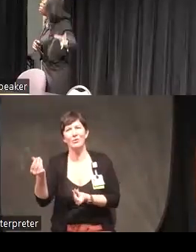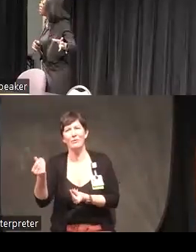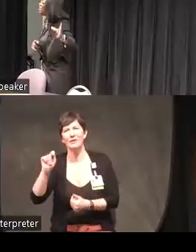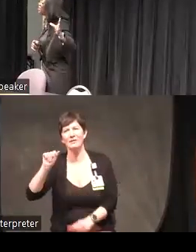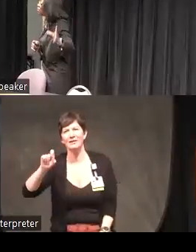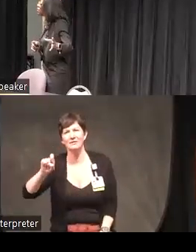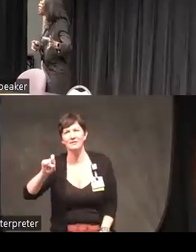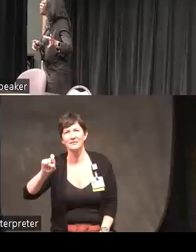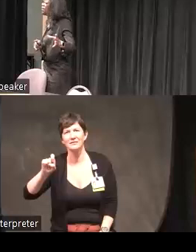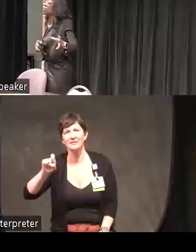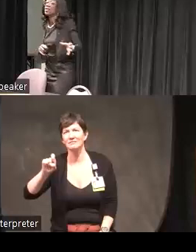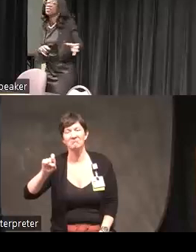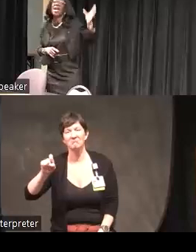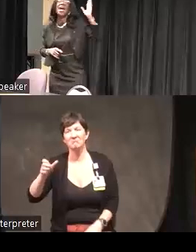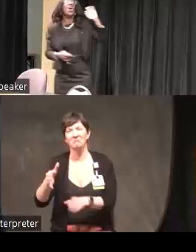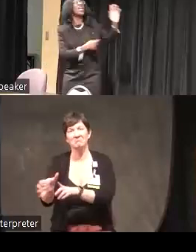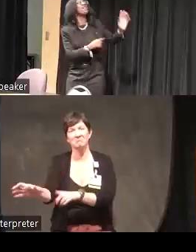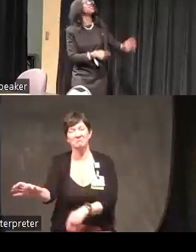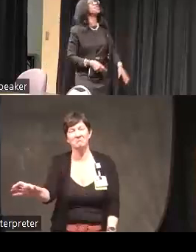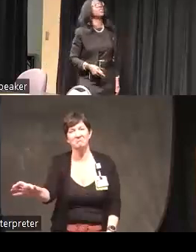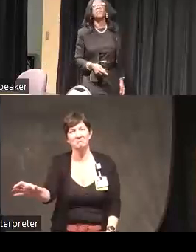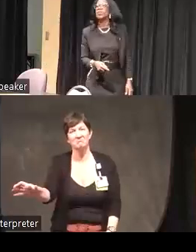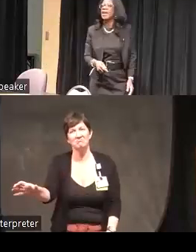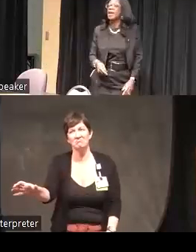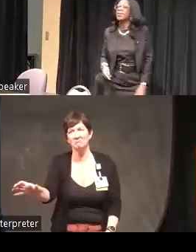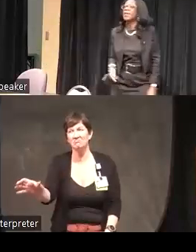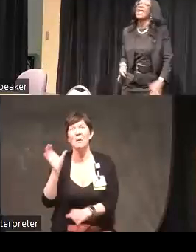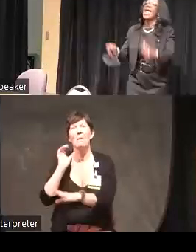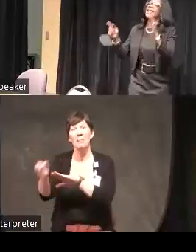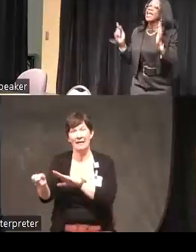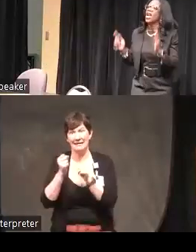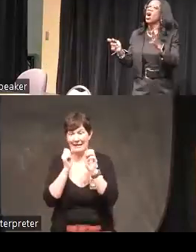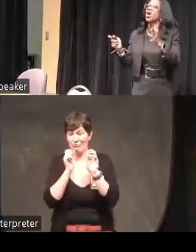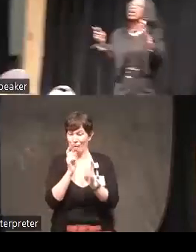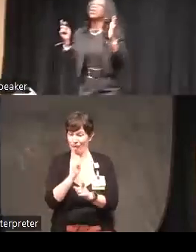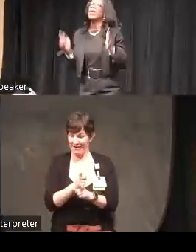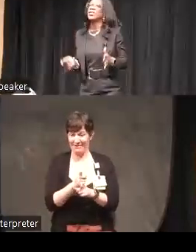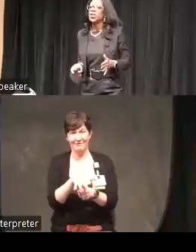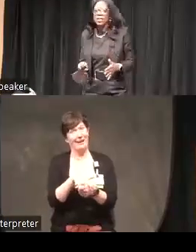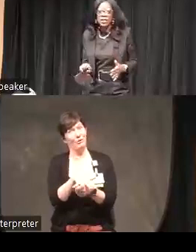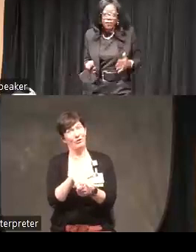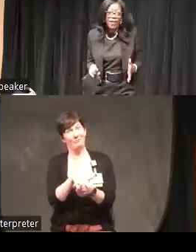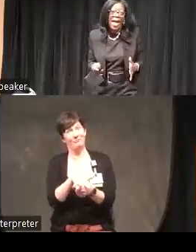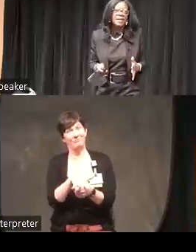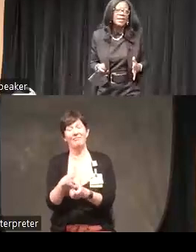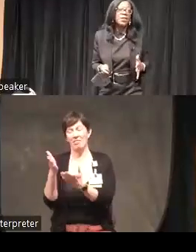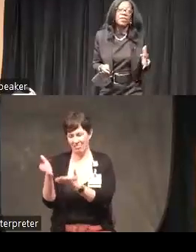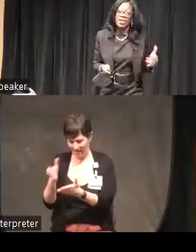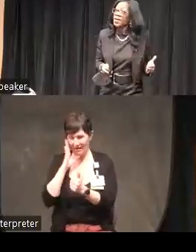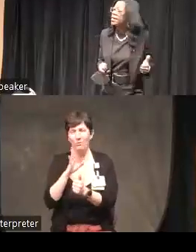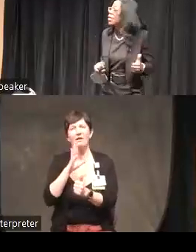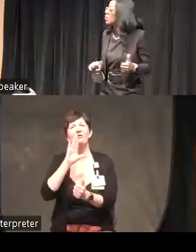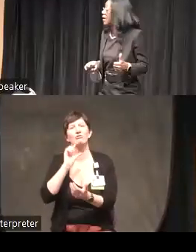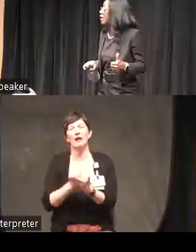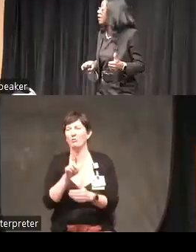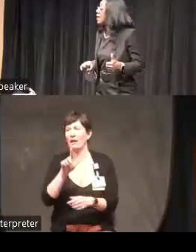they're located in a totally segregated Rochester. All I have to do is put them in the right neighborhood and they are going to, in fact, graduate